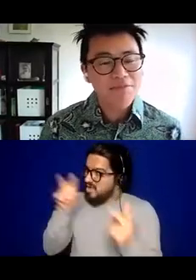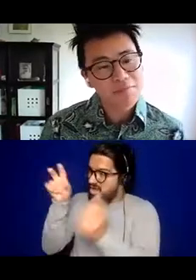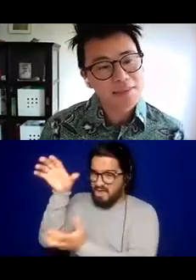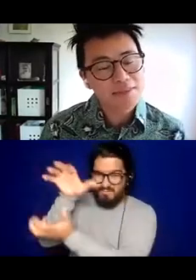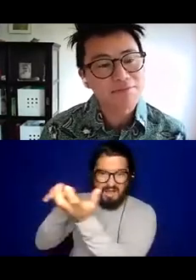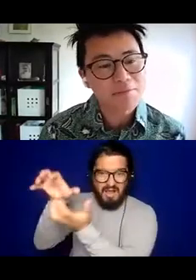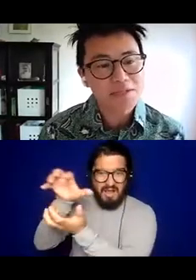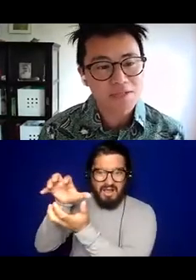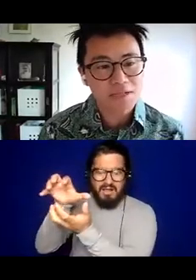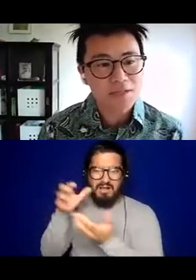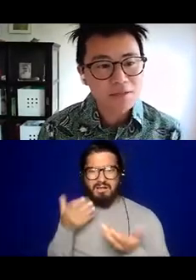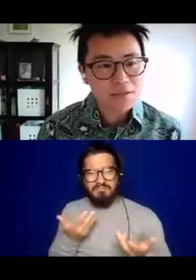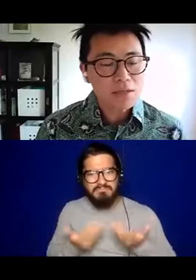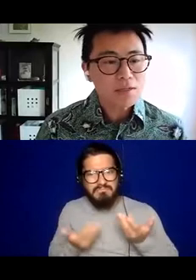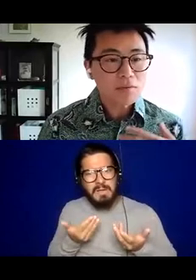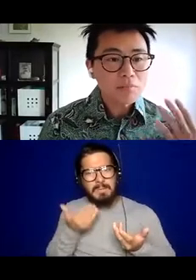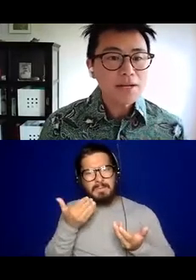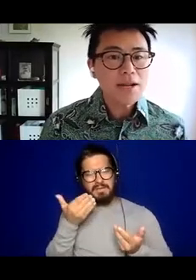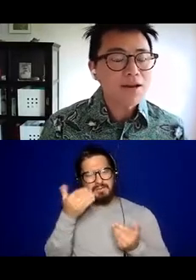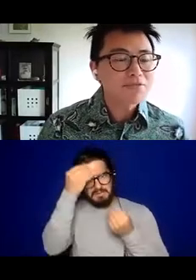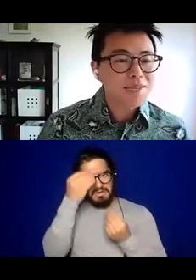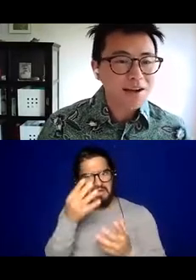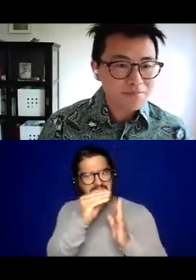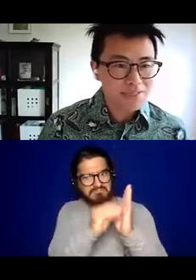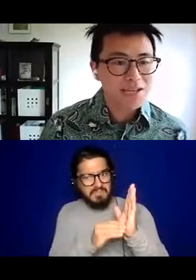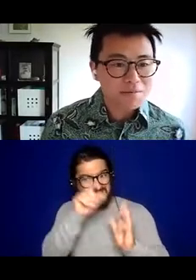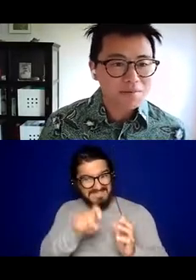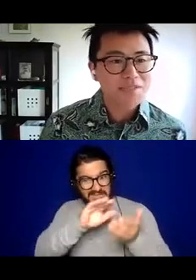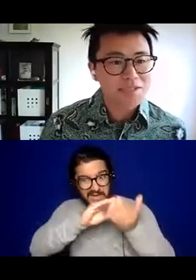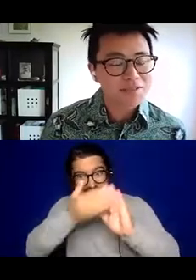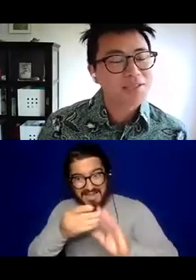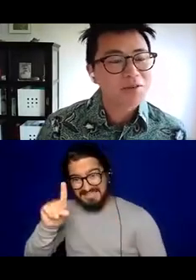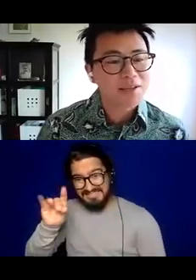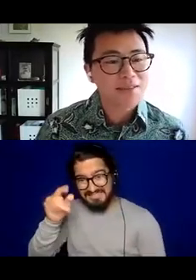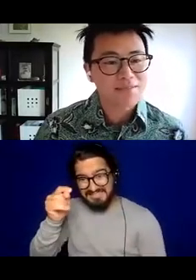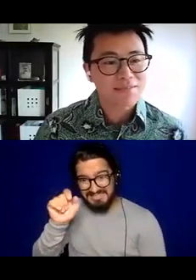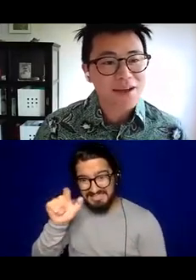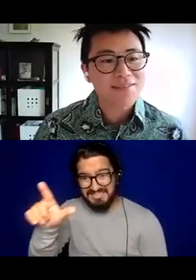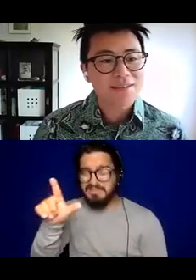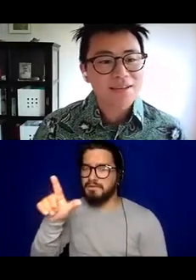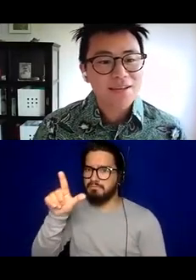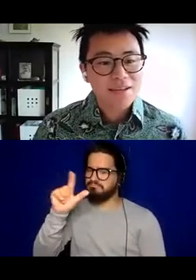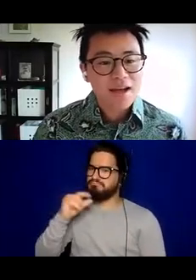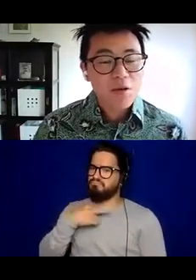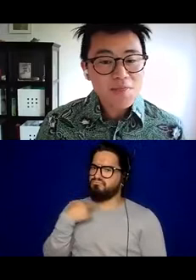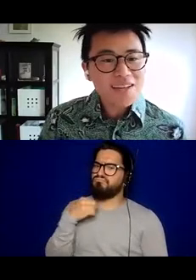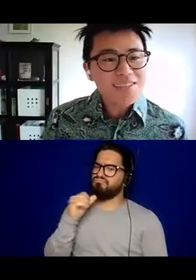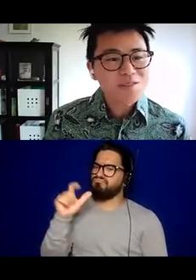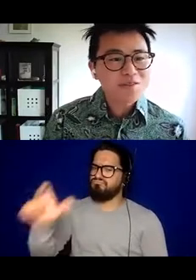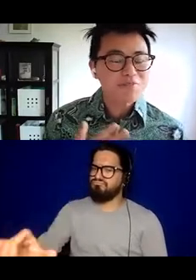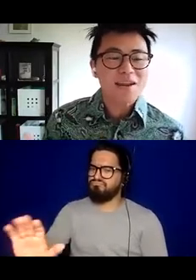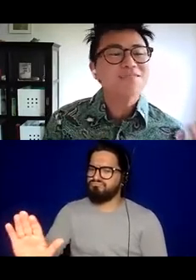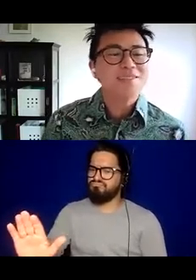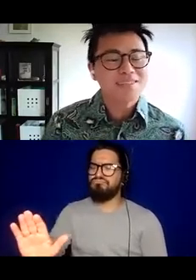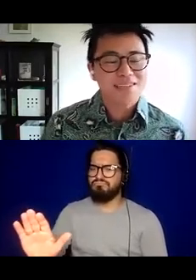not have to make this information digital, so it might not have to become susceptible to digital security threats. And that's